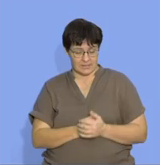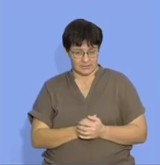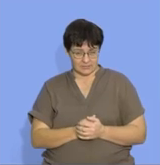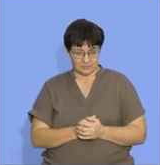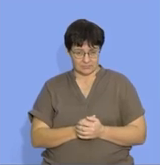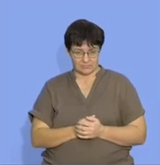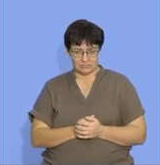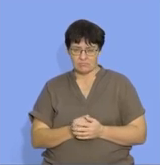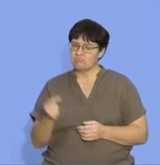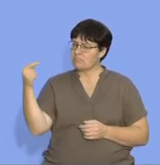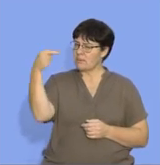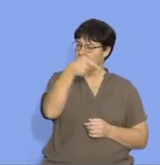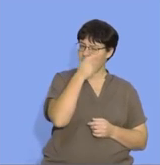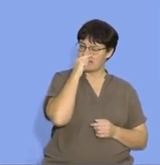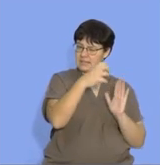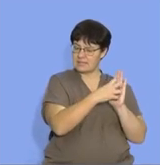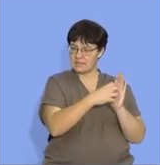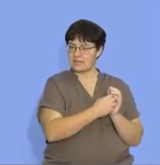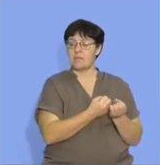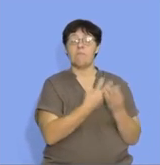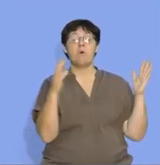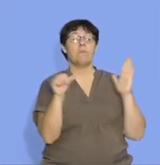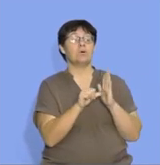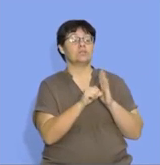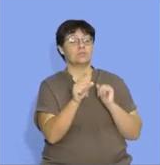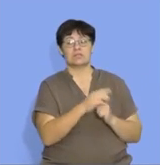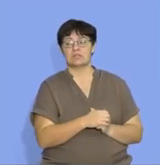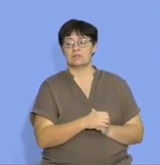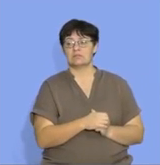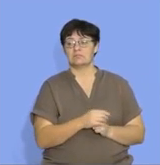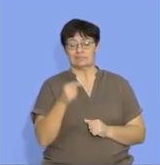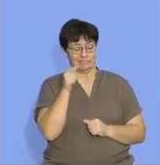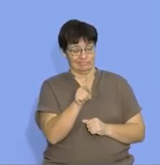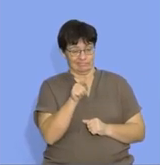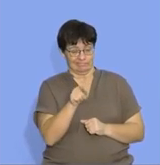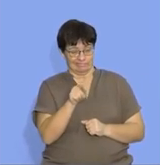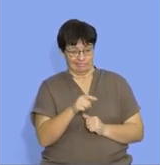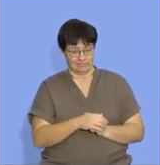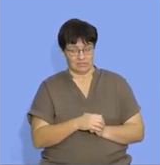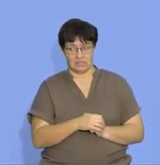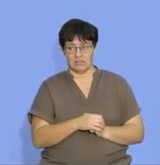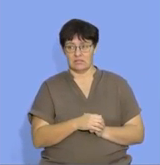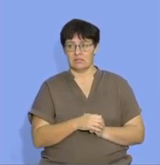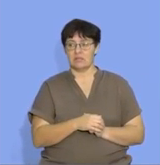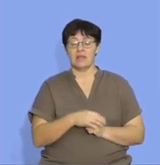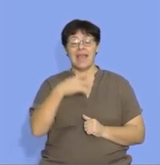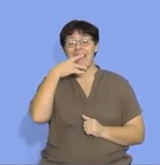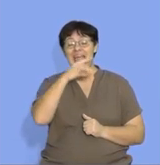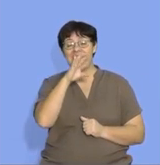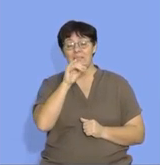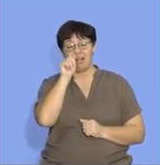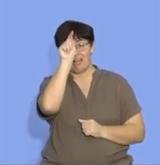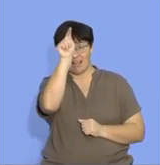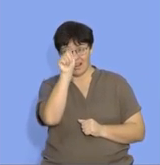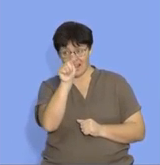to over here. If we go back, guys, the most important is this one, all right? The animals, these points over